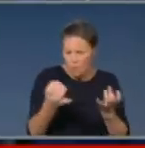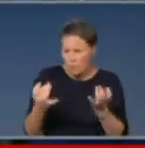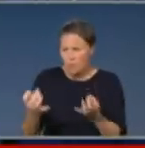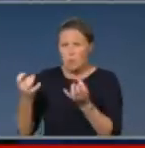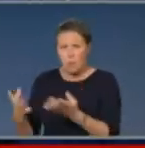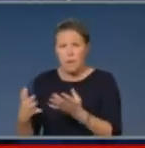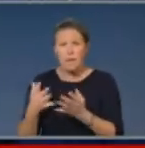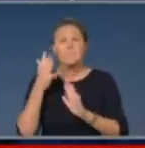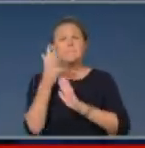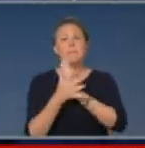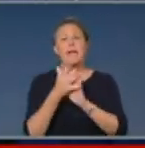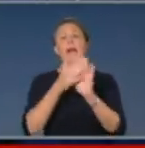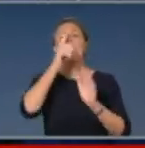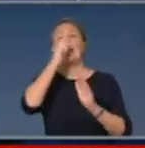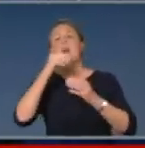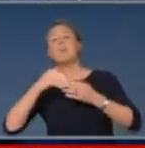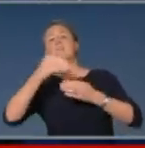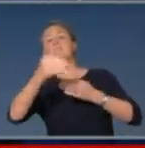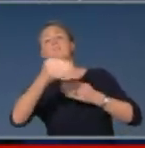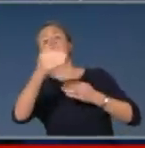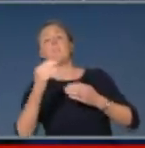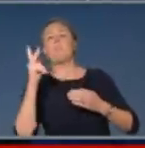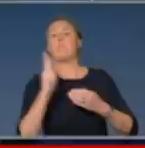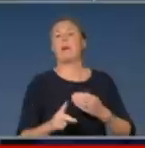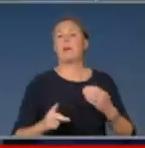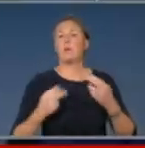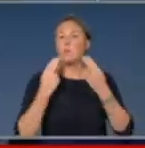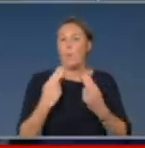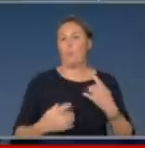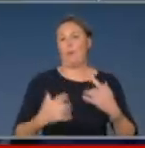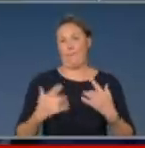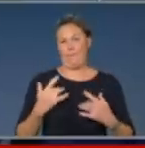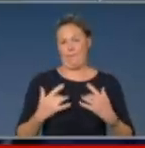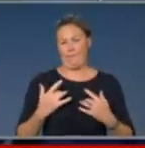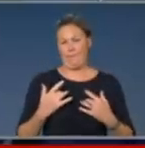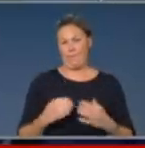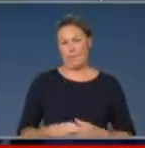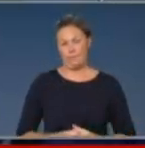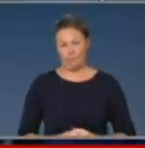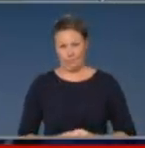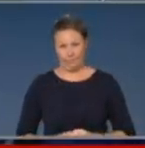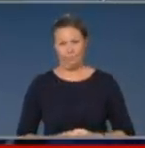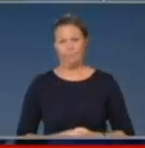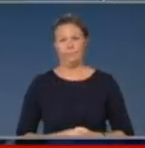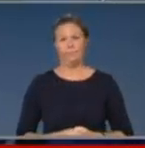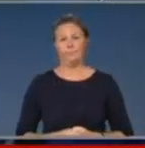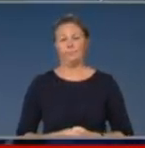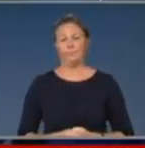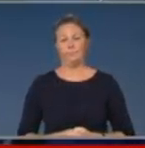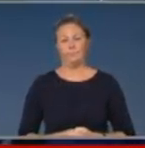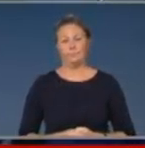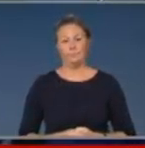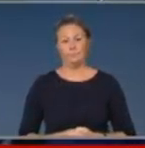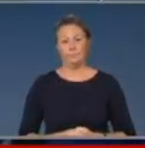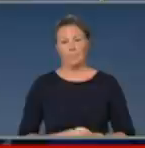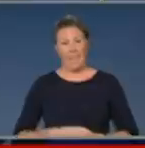road back by enabling us to be in a position where we can have that confidence to continue to ease restrictions that are in place